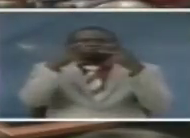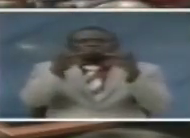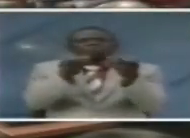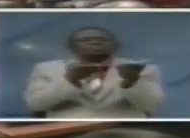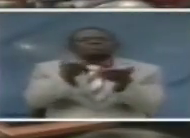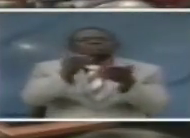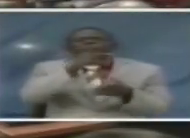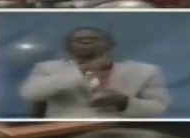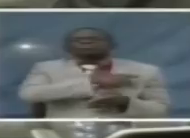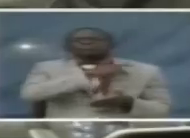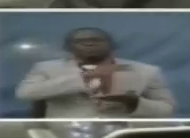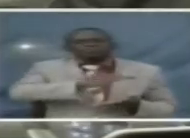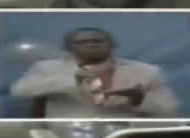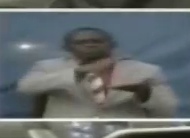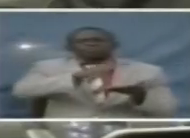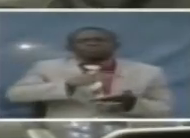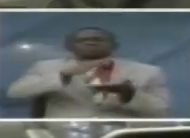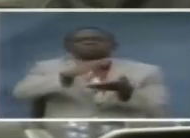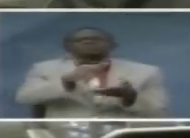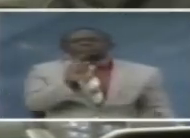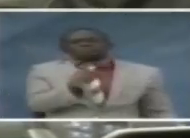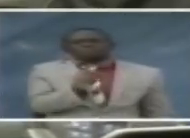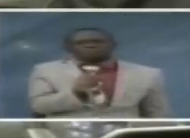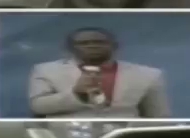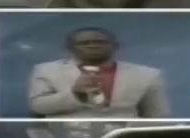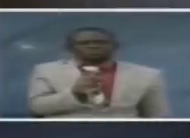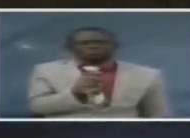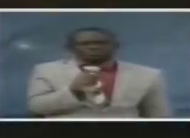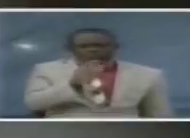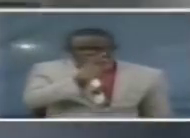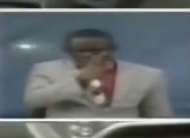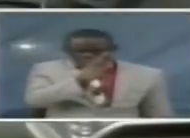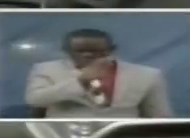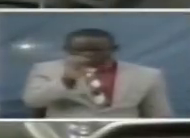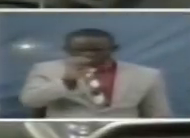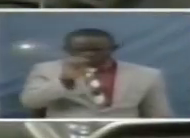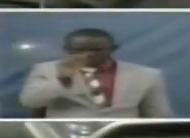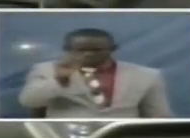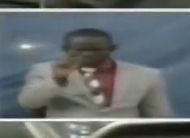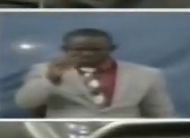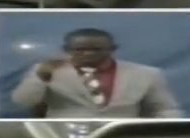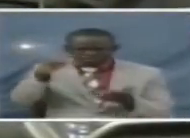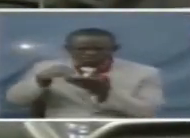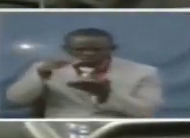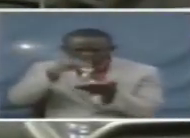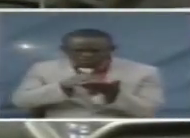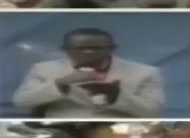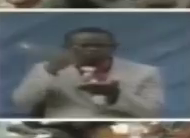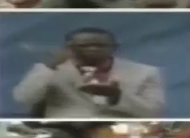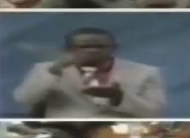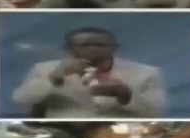1.1 billion for public service pension funds